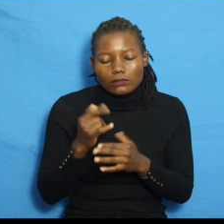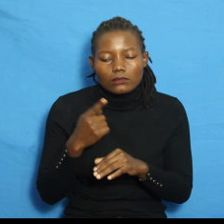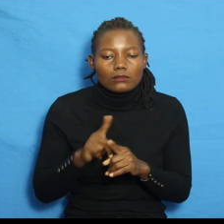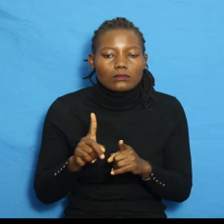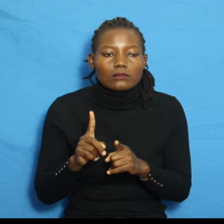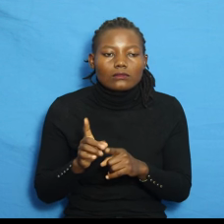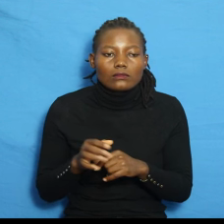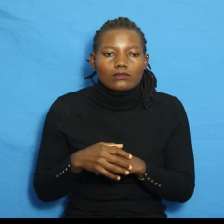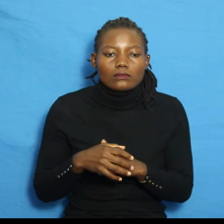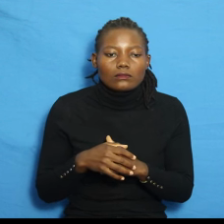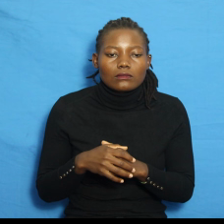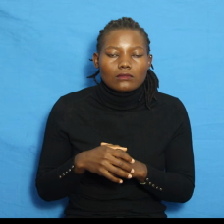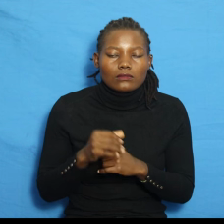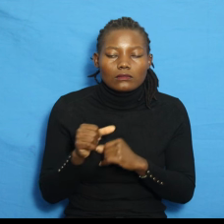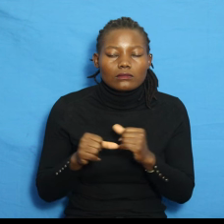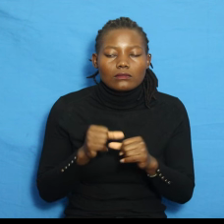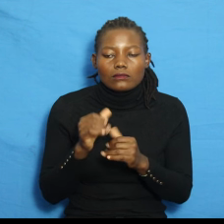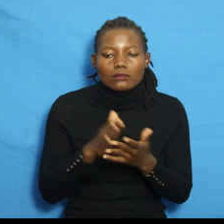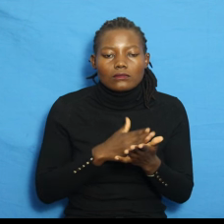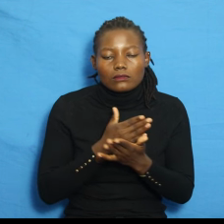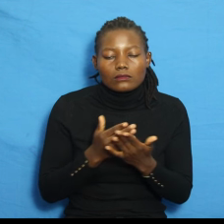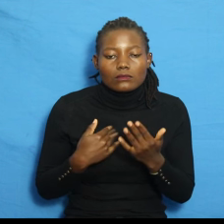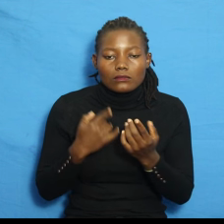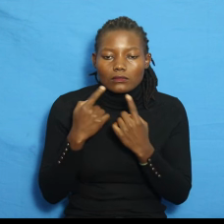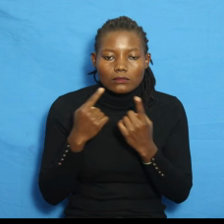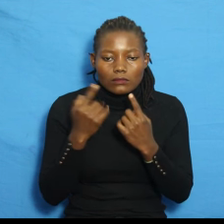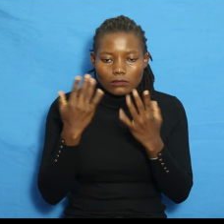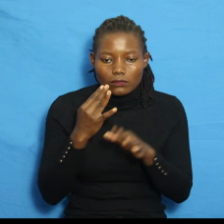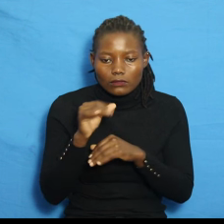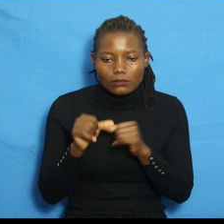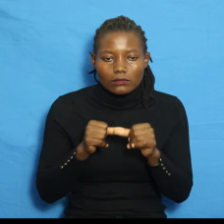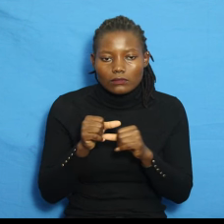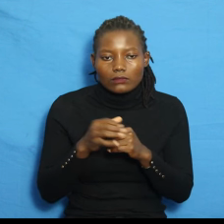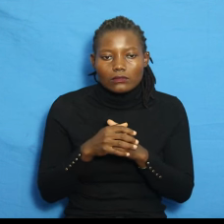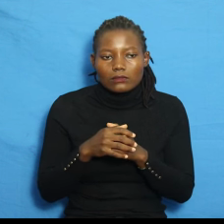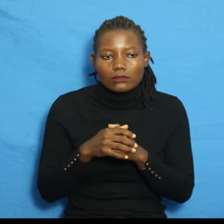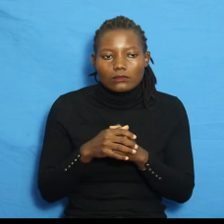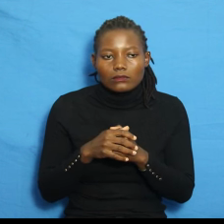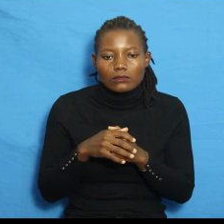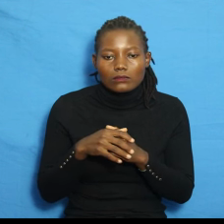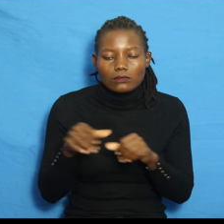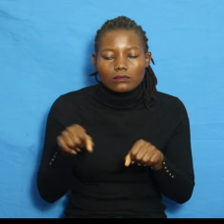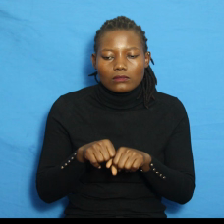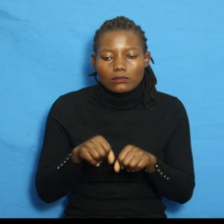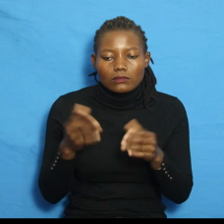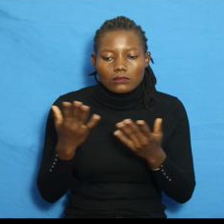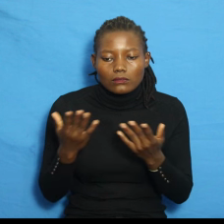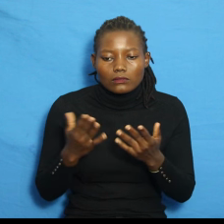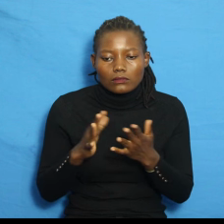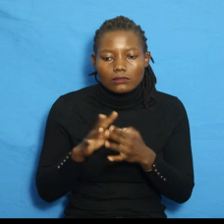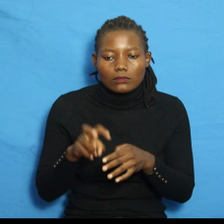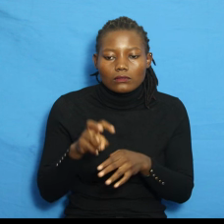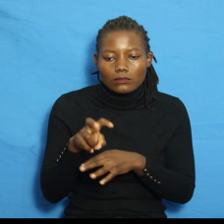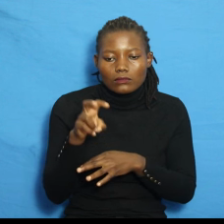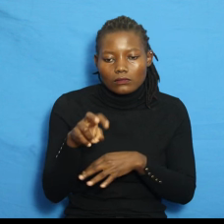of that coefficient, but on the application, I've already talked about